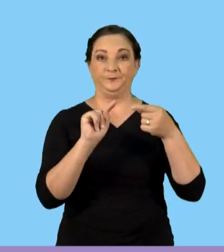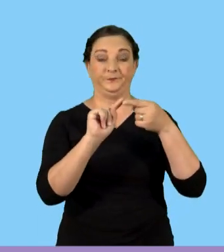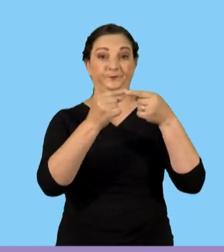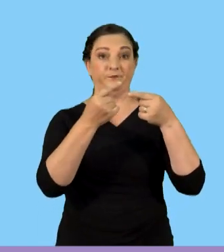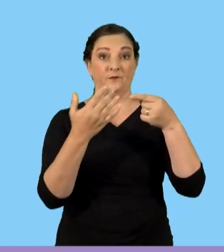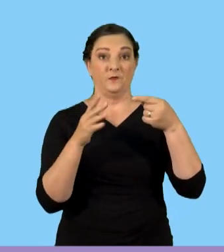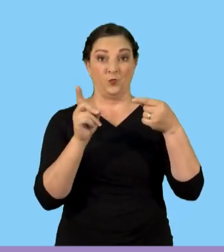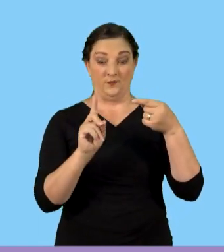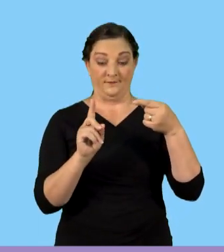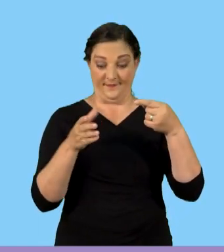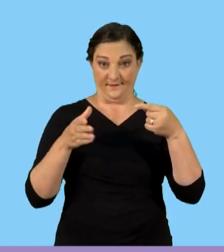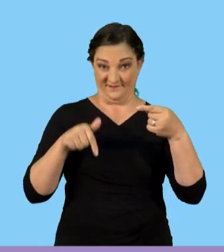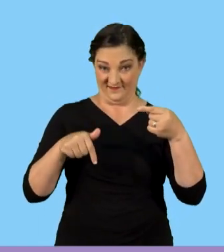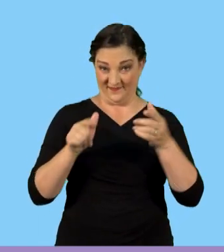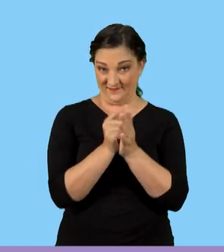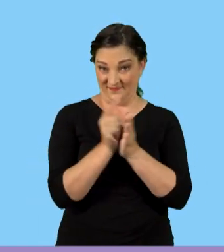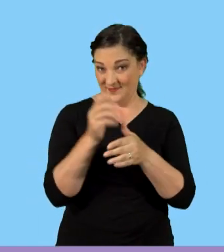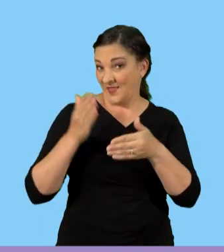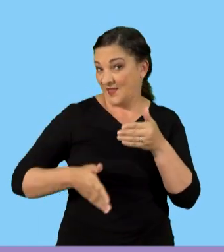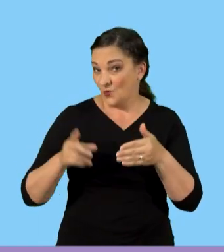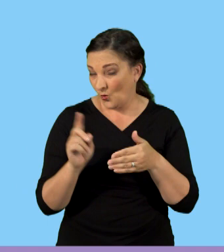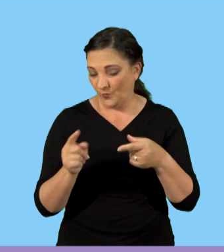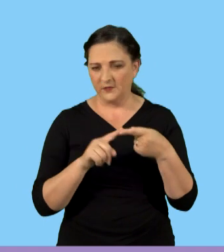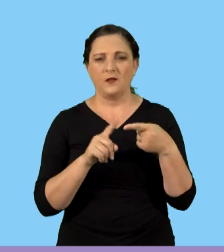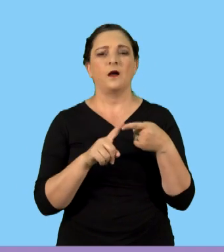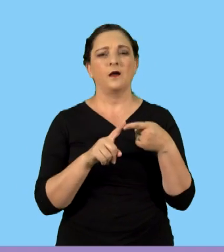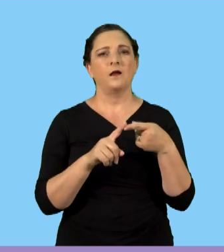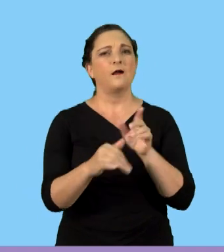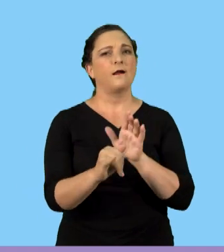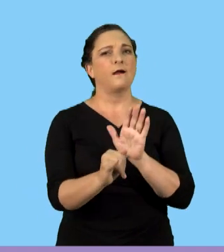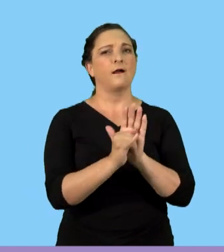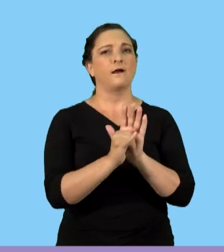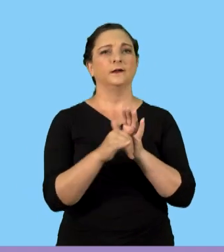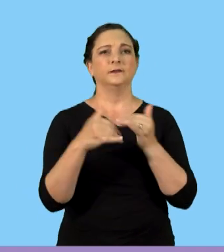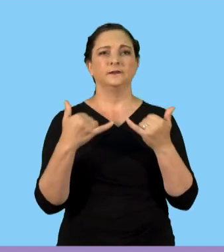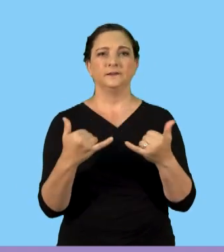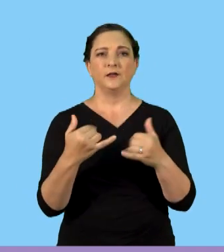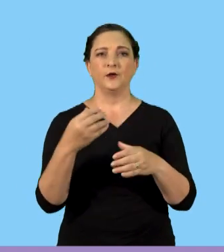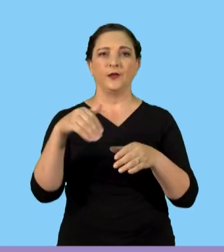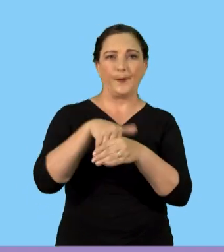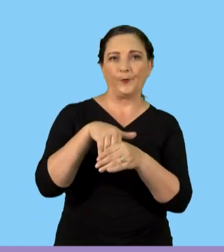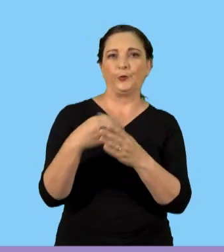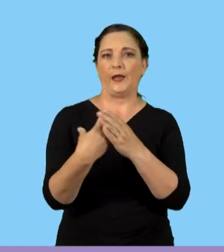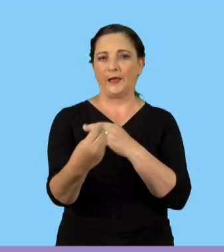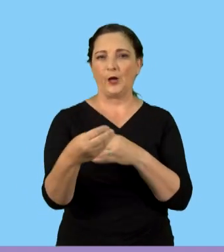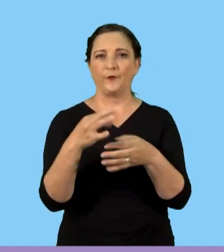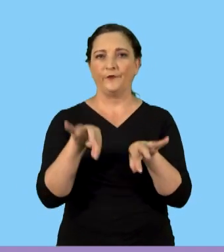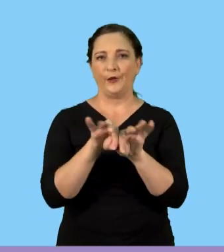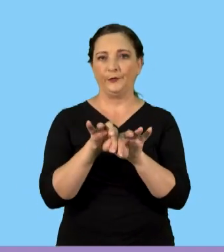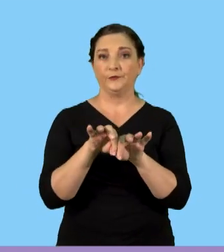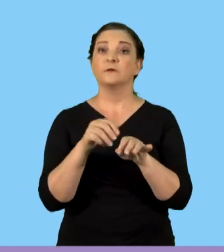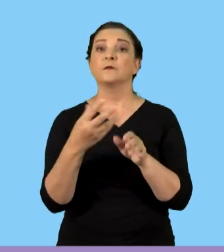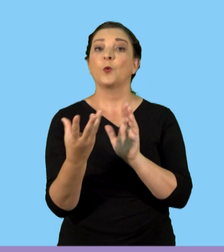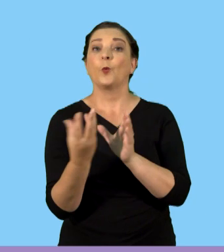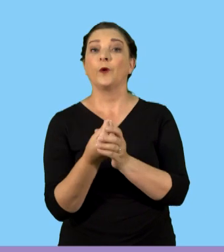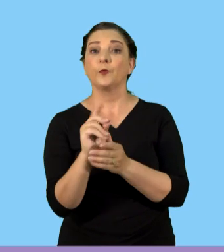today. By the end of this lesson, you must be able to identify the input values, the output values, and